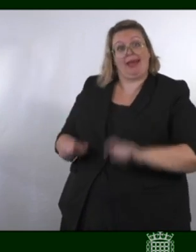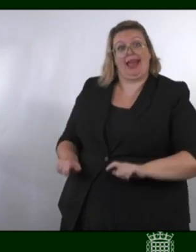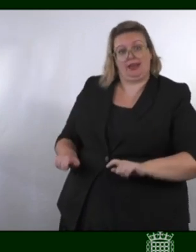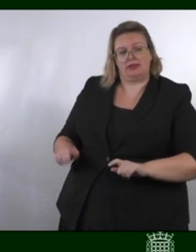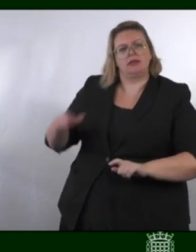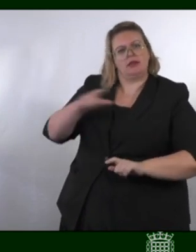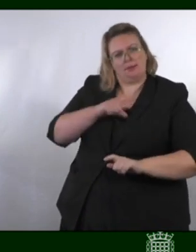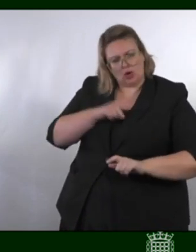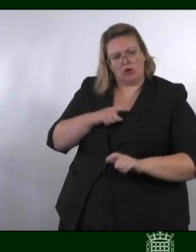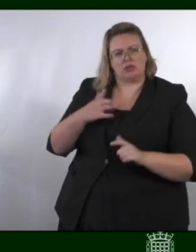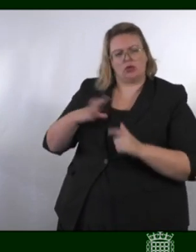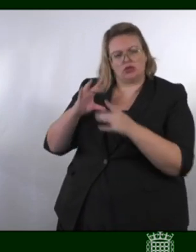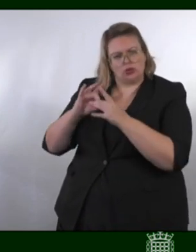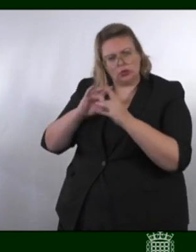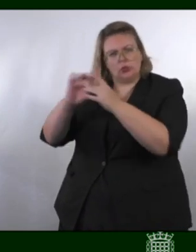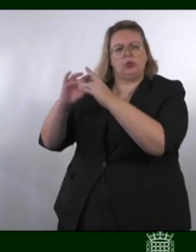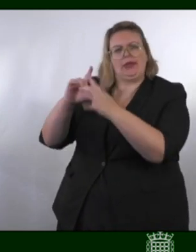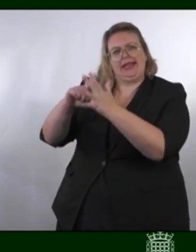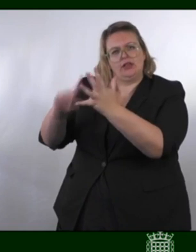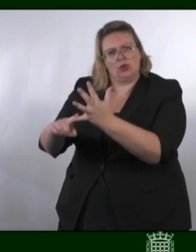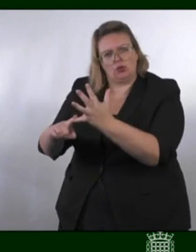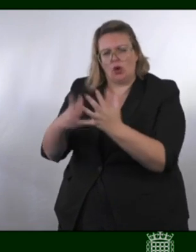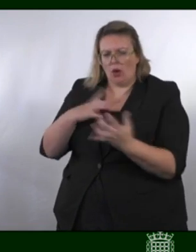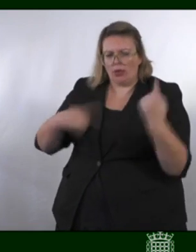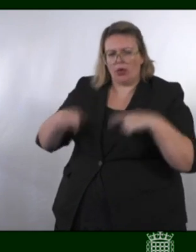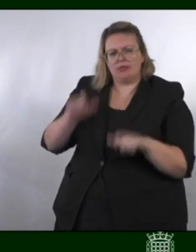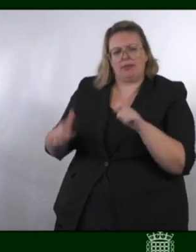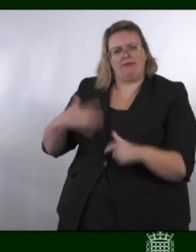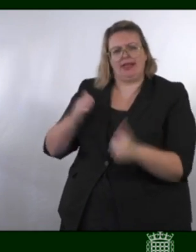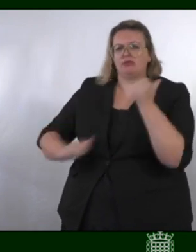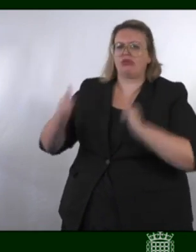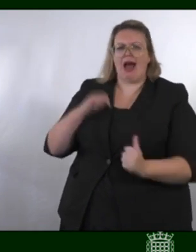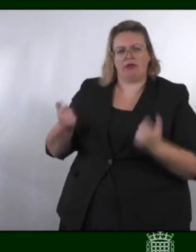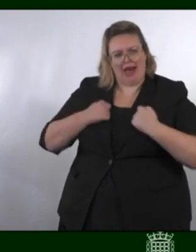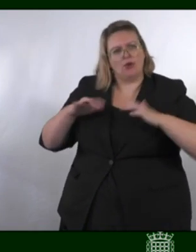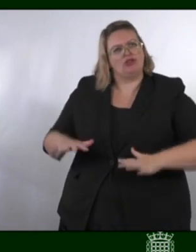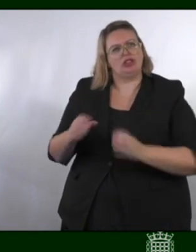proud again of their country for bringing those values to global Britain.